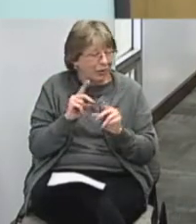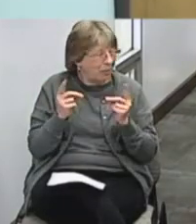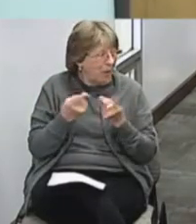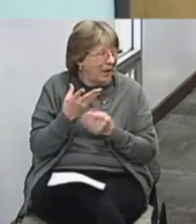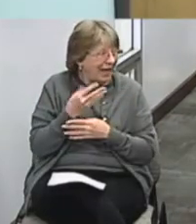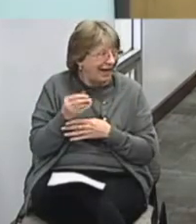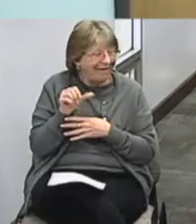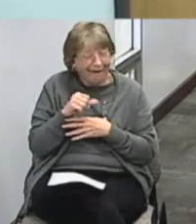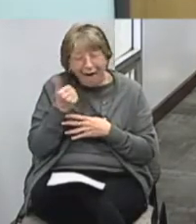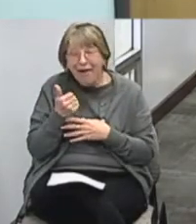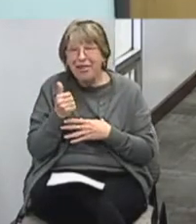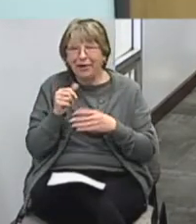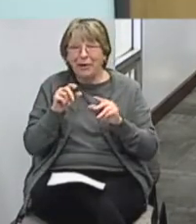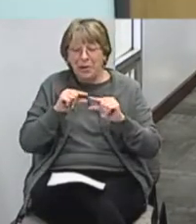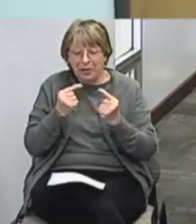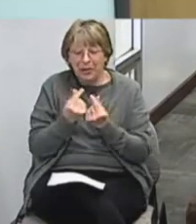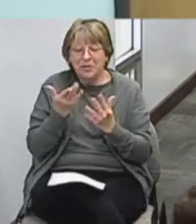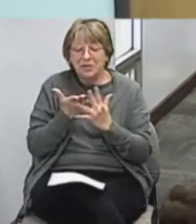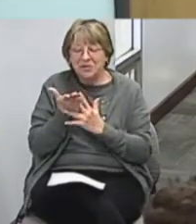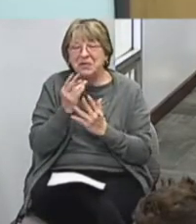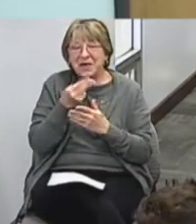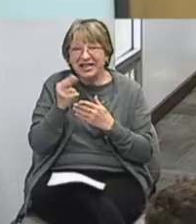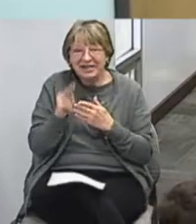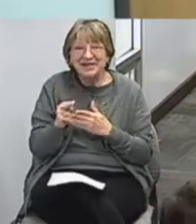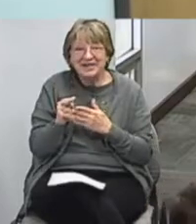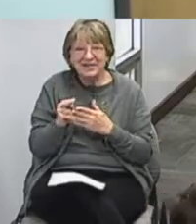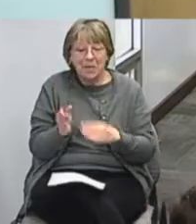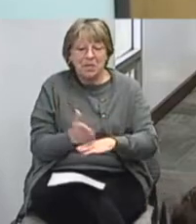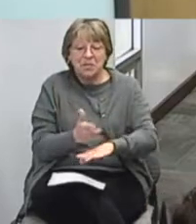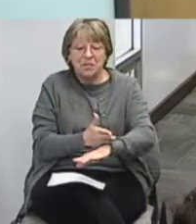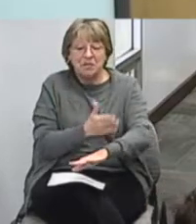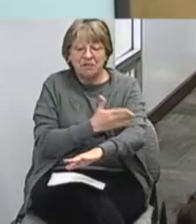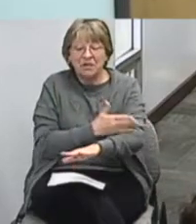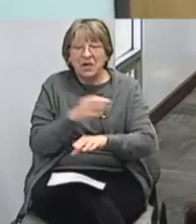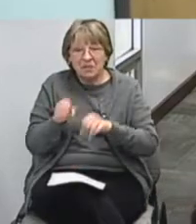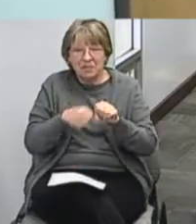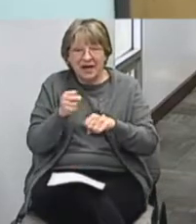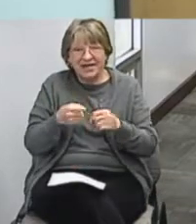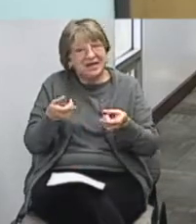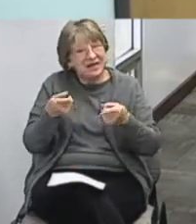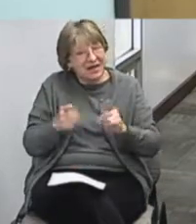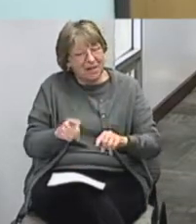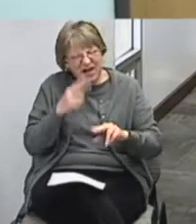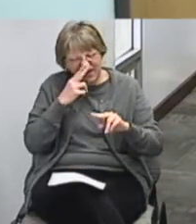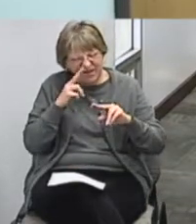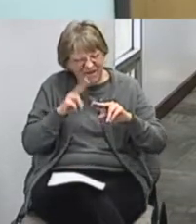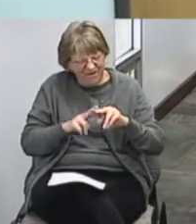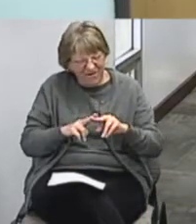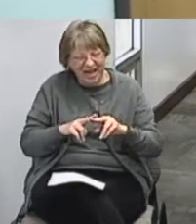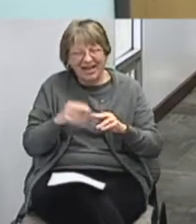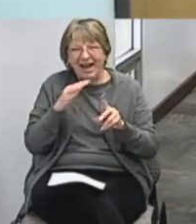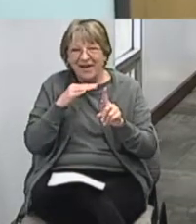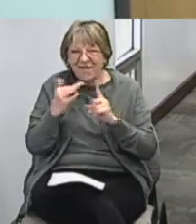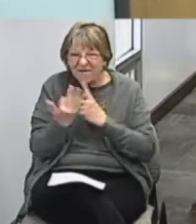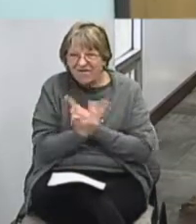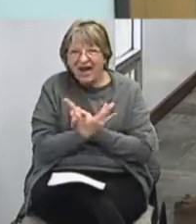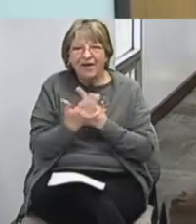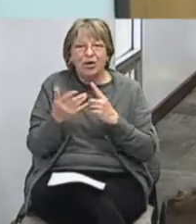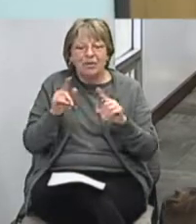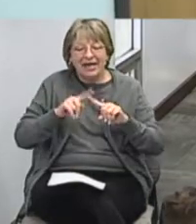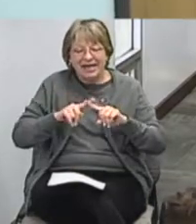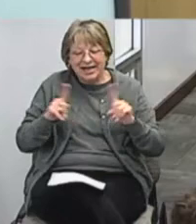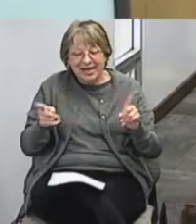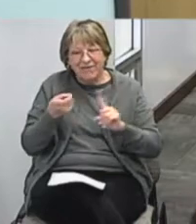and civic groups throughout Hutchinson will be promoting bicycling as a leisure activity as well as an environmentally friendly alternative